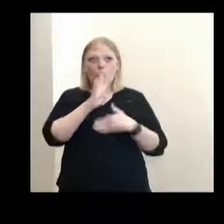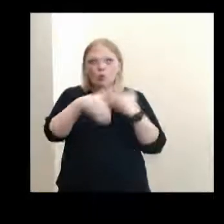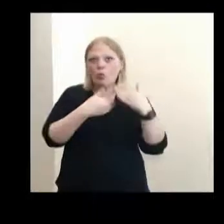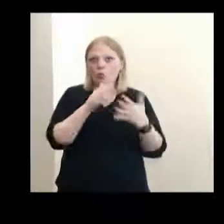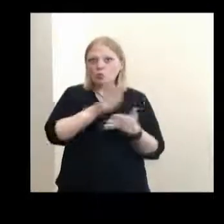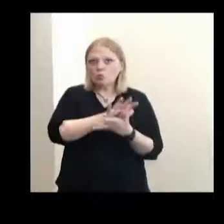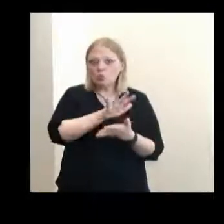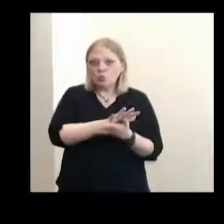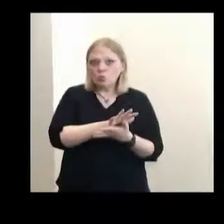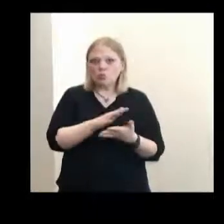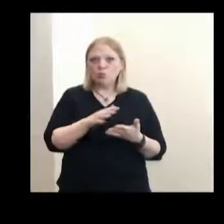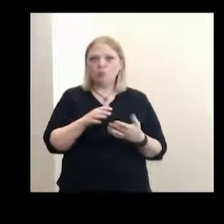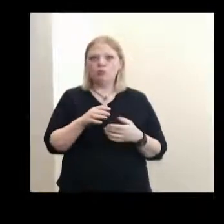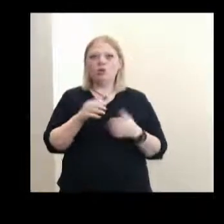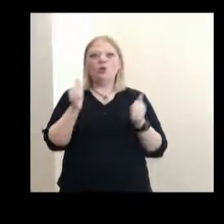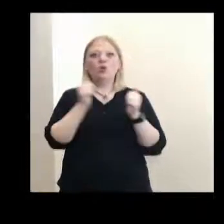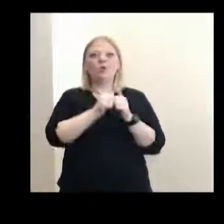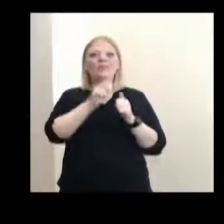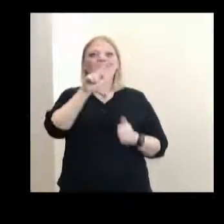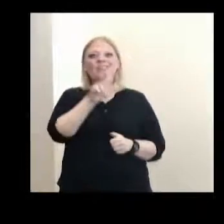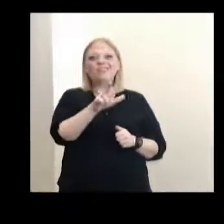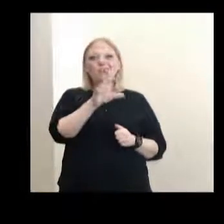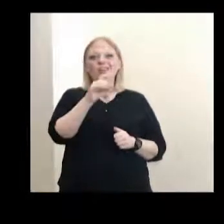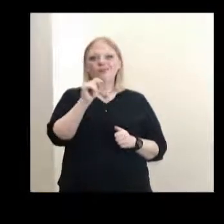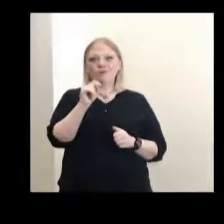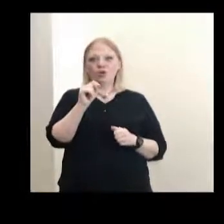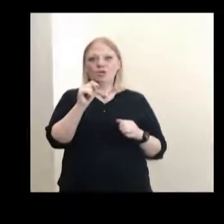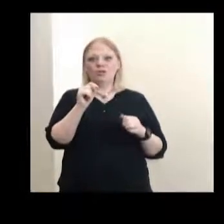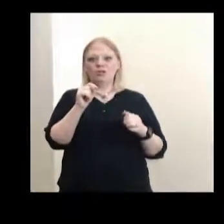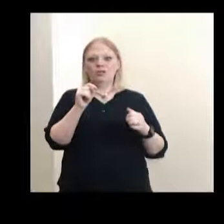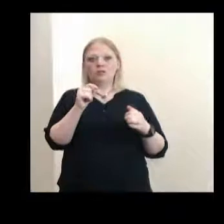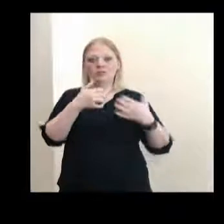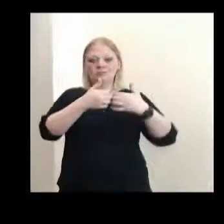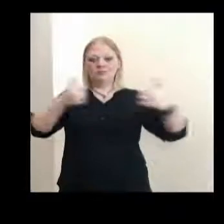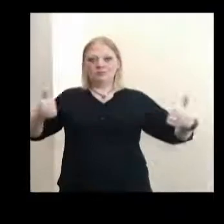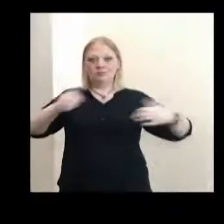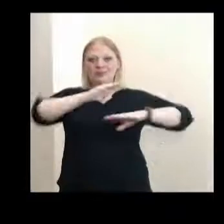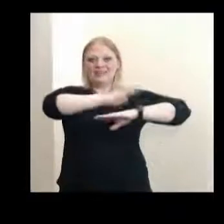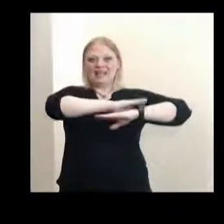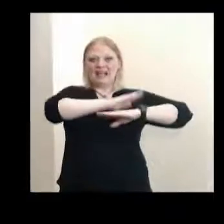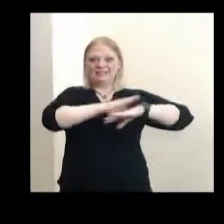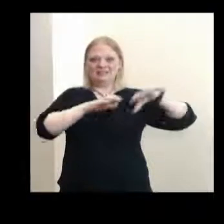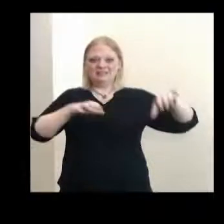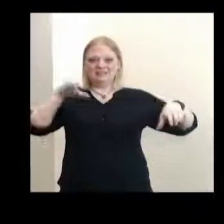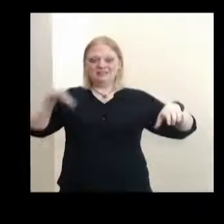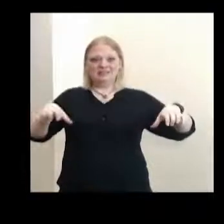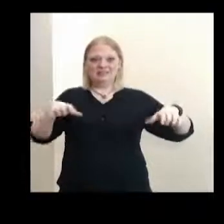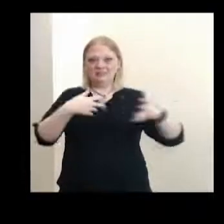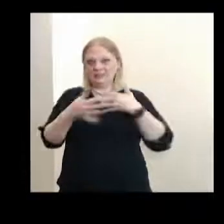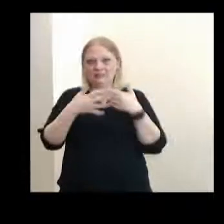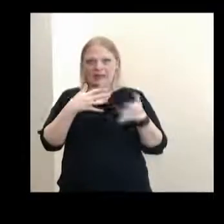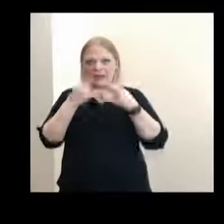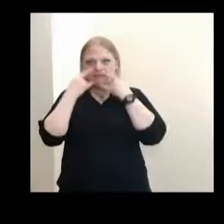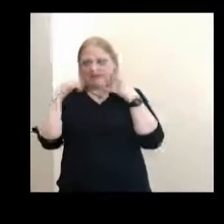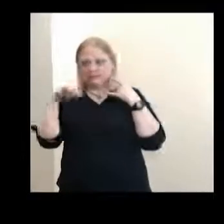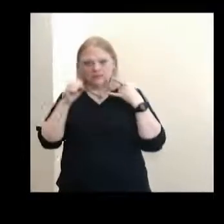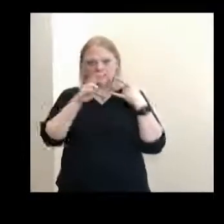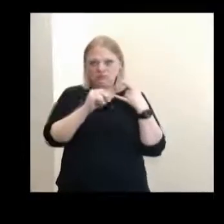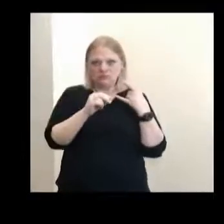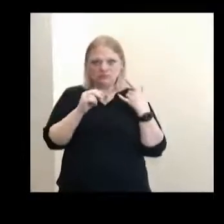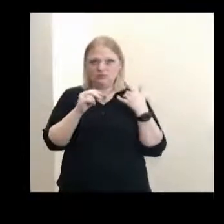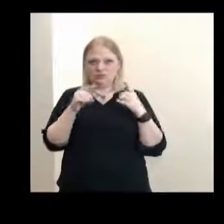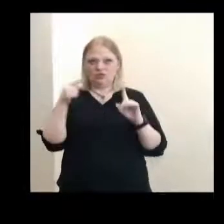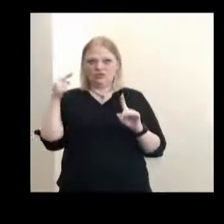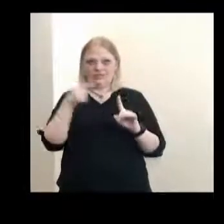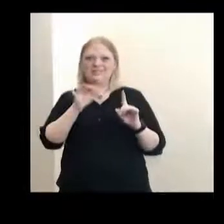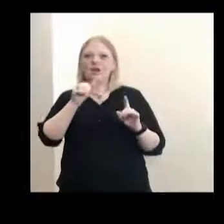that have a 3 feet distancing between desks. And that is regardless of whether masks are being used or not. I mean, these are primarily